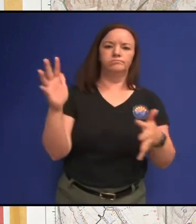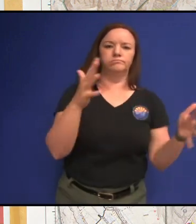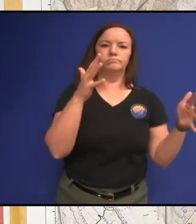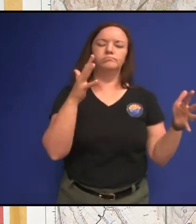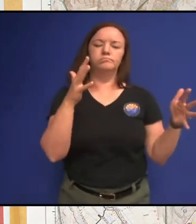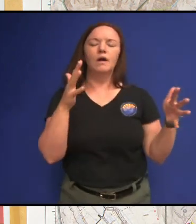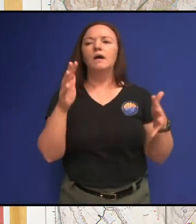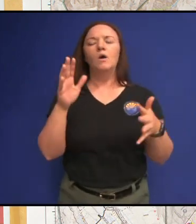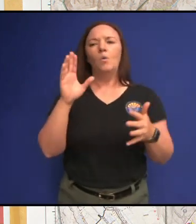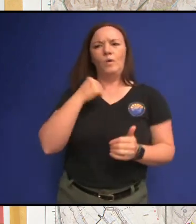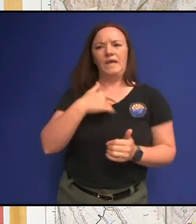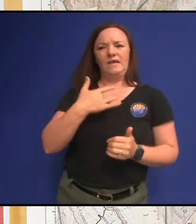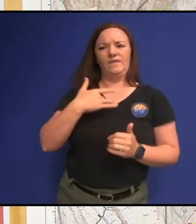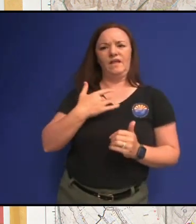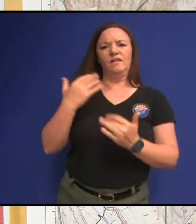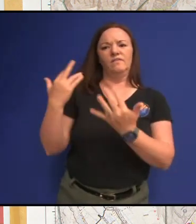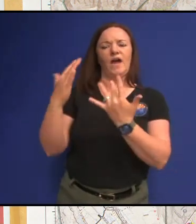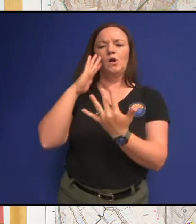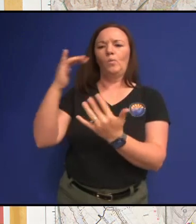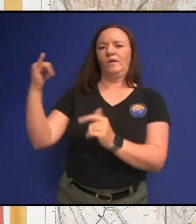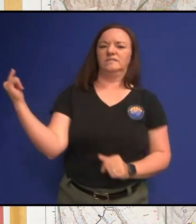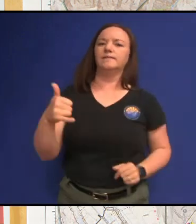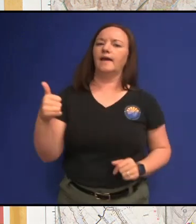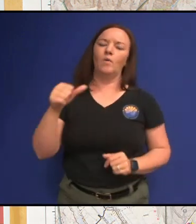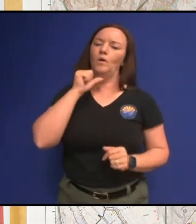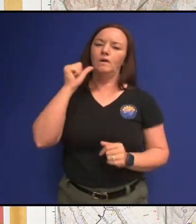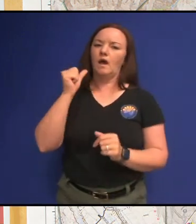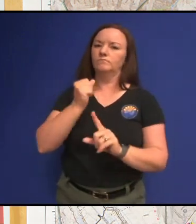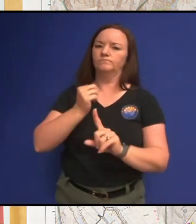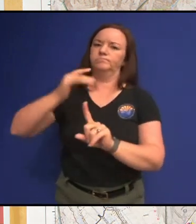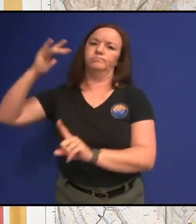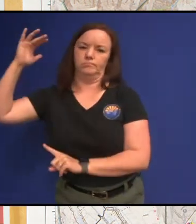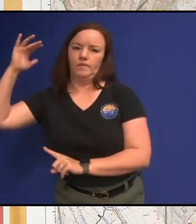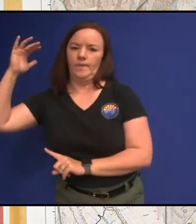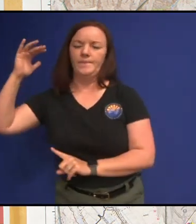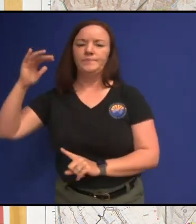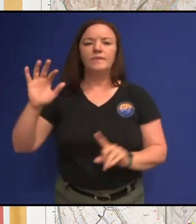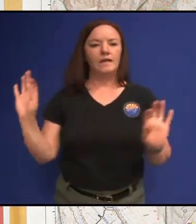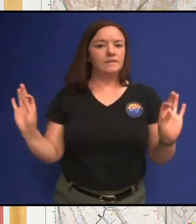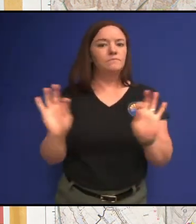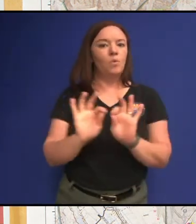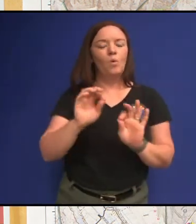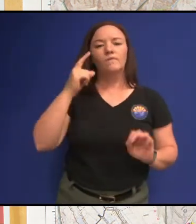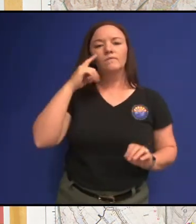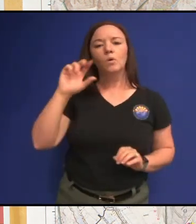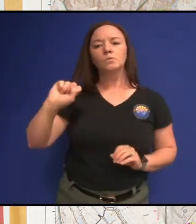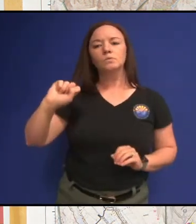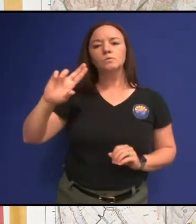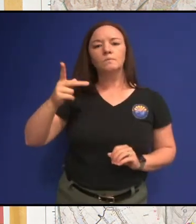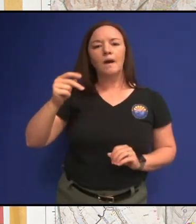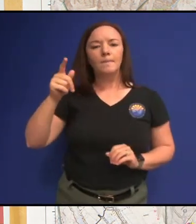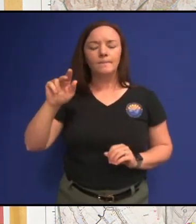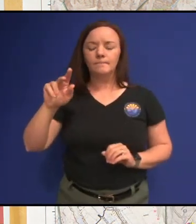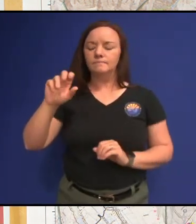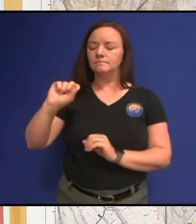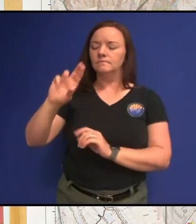line. That's a really big deal, especially for the Sipapu ski area, for everyone that lives